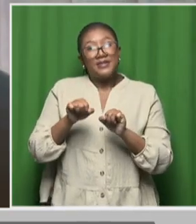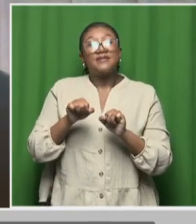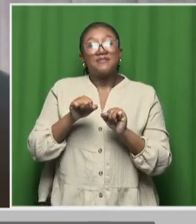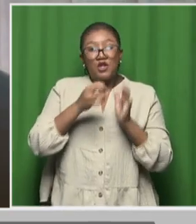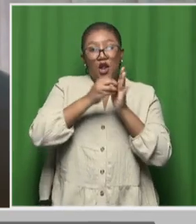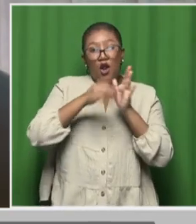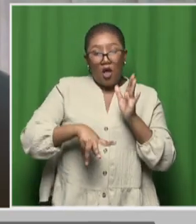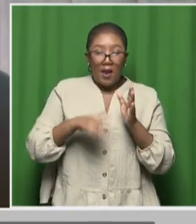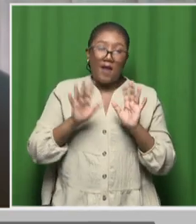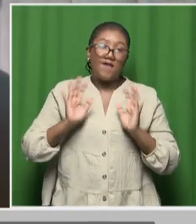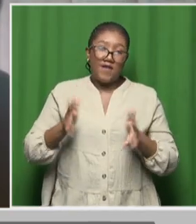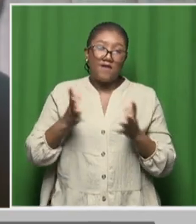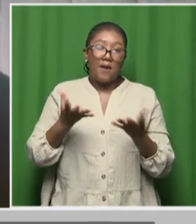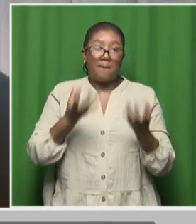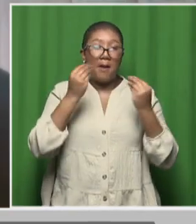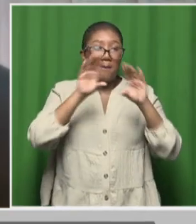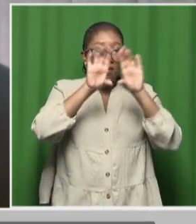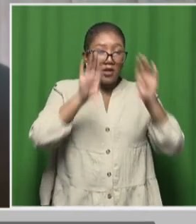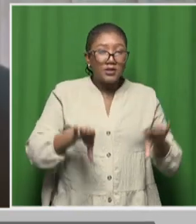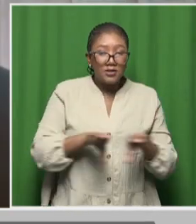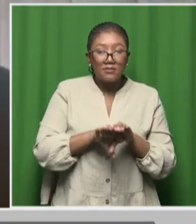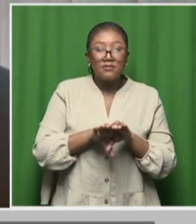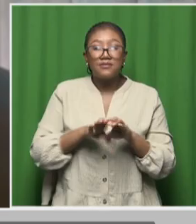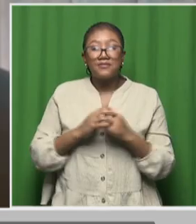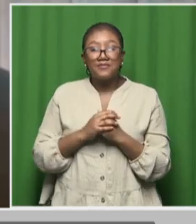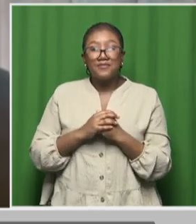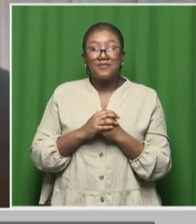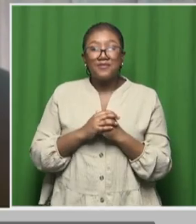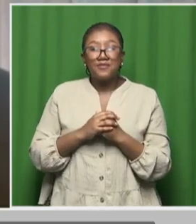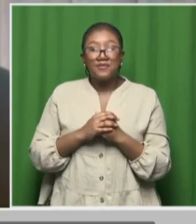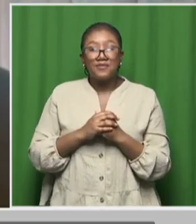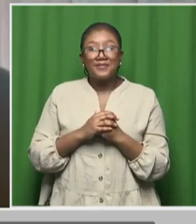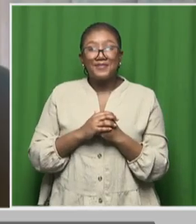that's the end of when you can make your applications. And